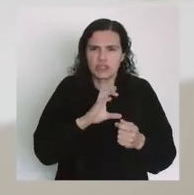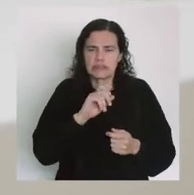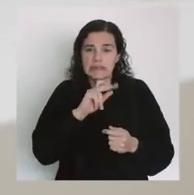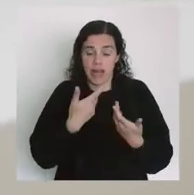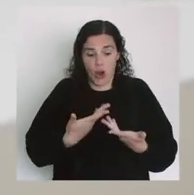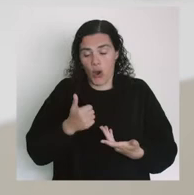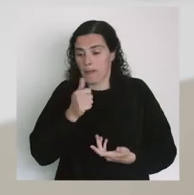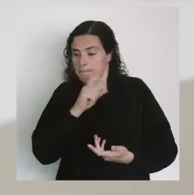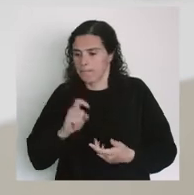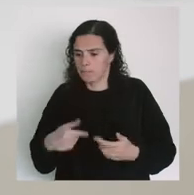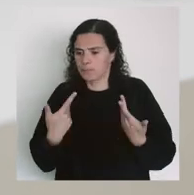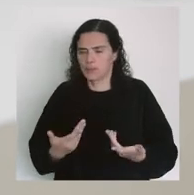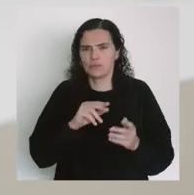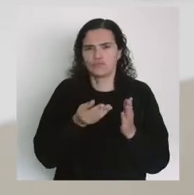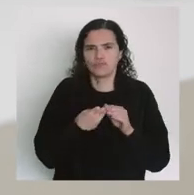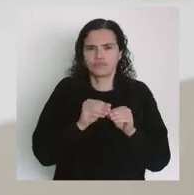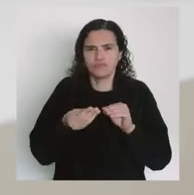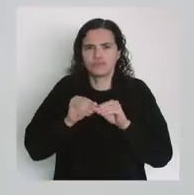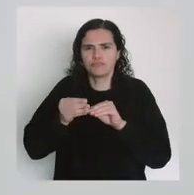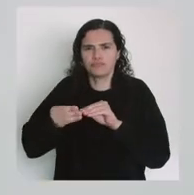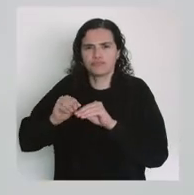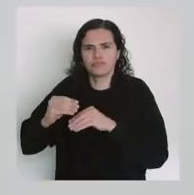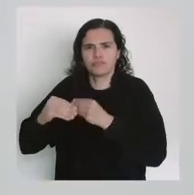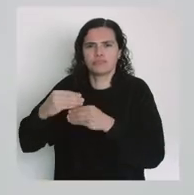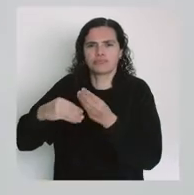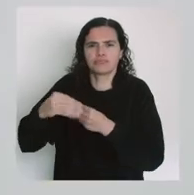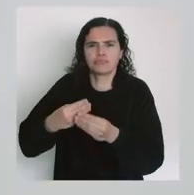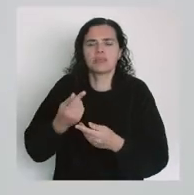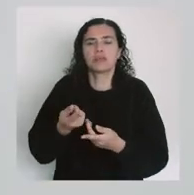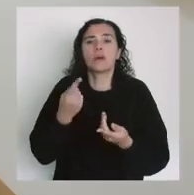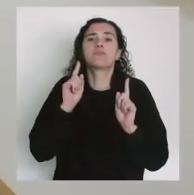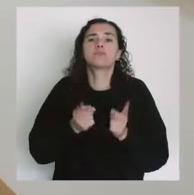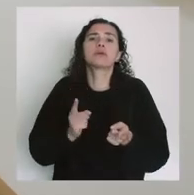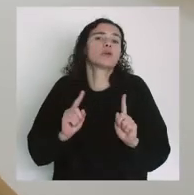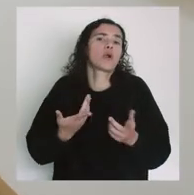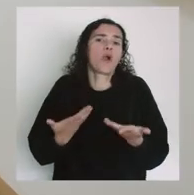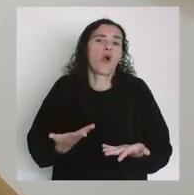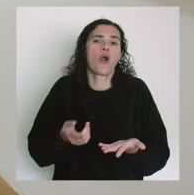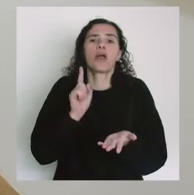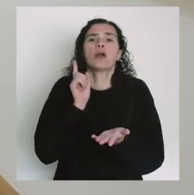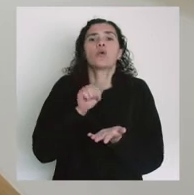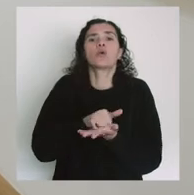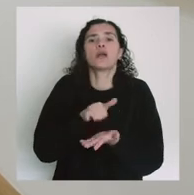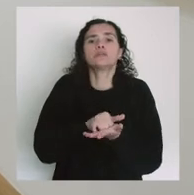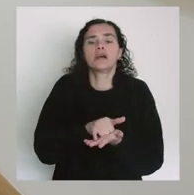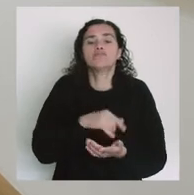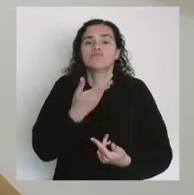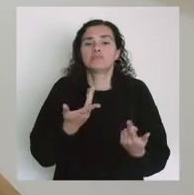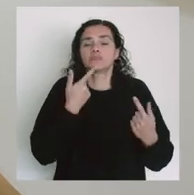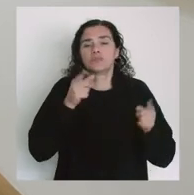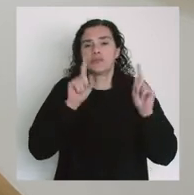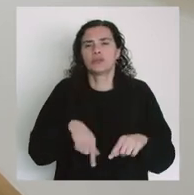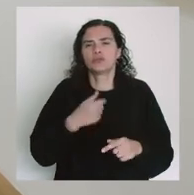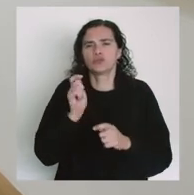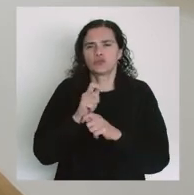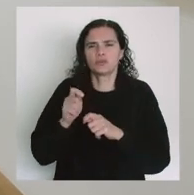now bronze, lifting, lifting, lifting, rolling and becoming a croissant. And there again, the sculpture, like